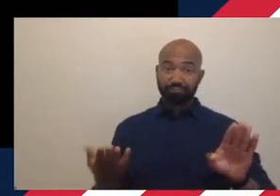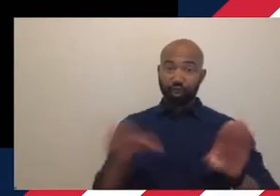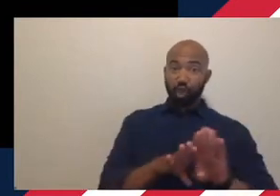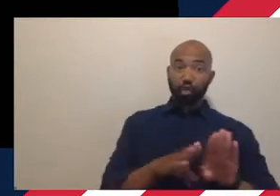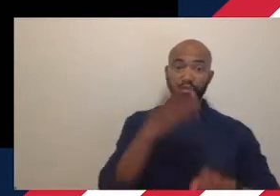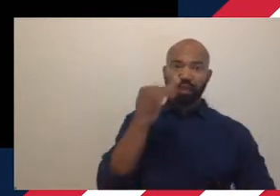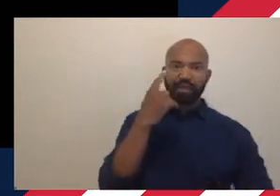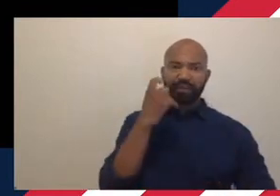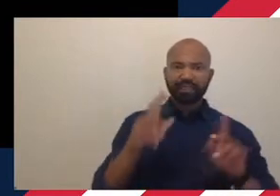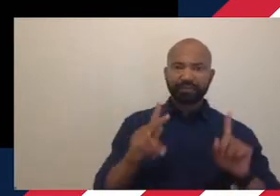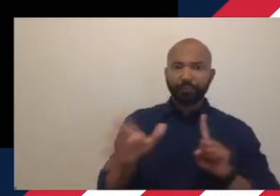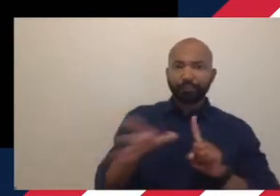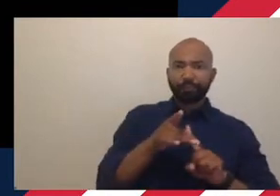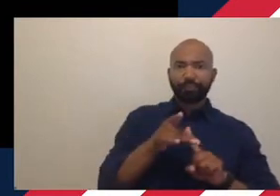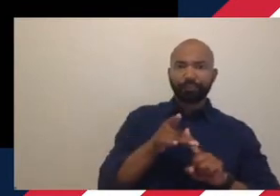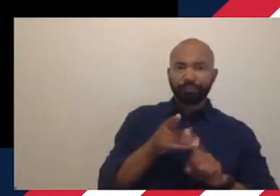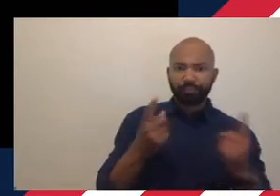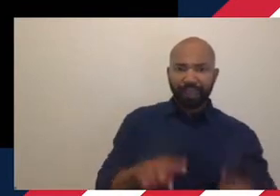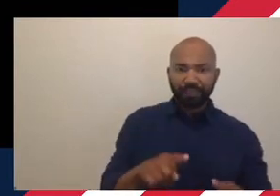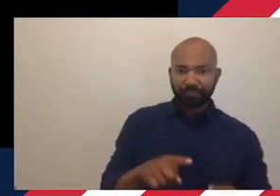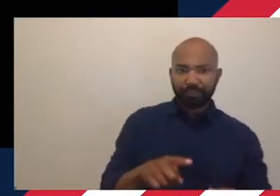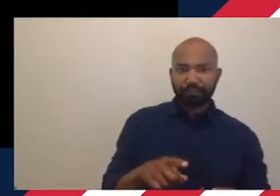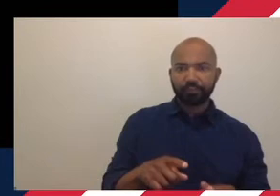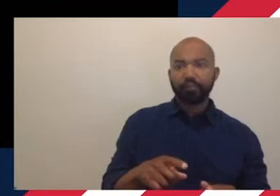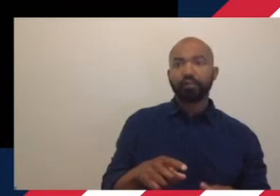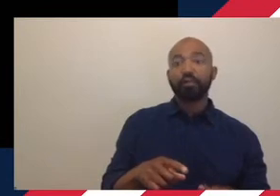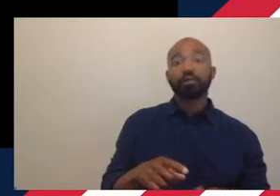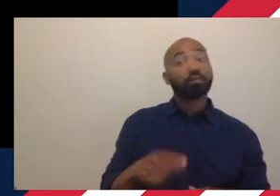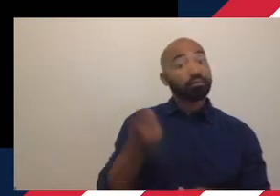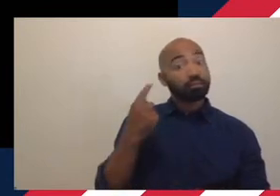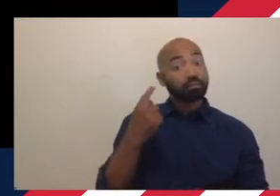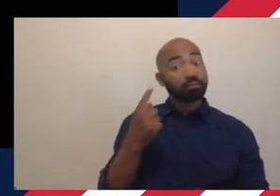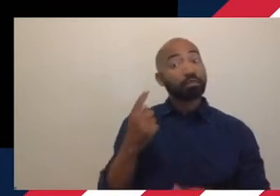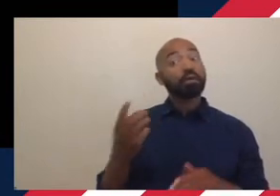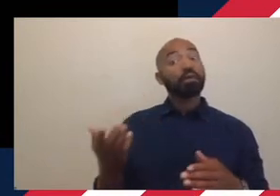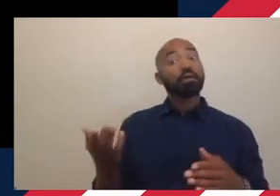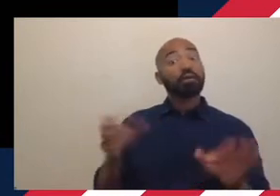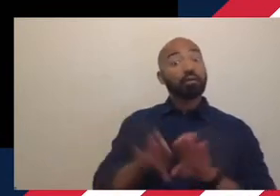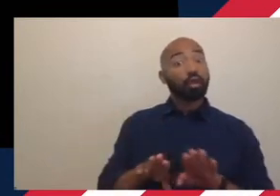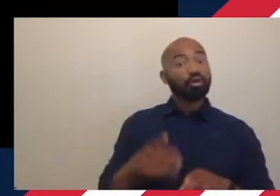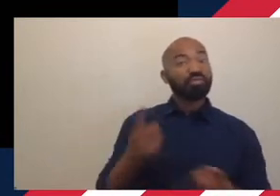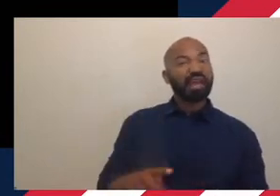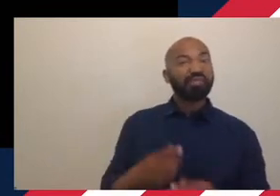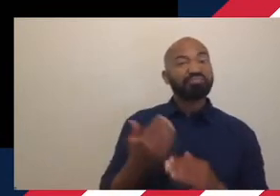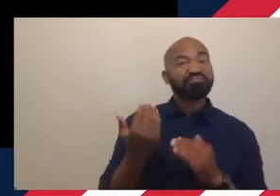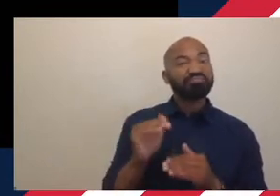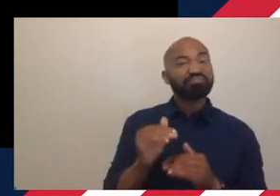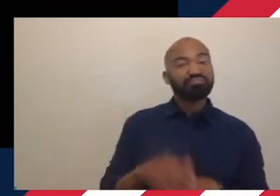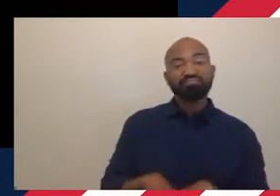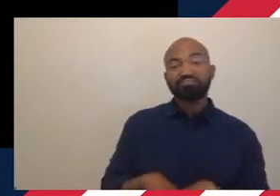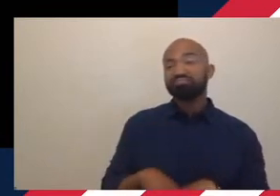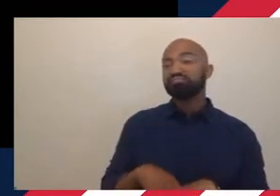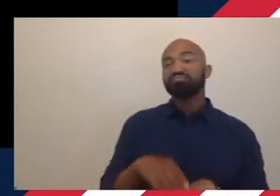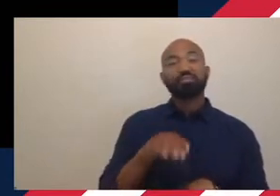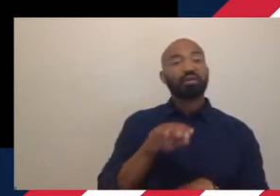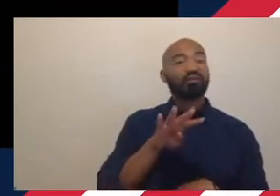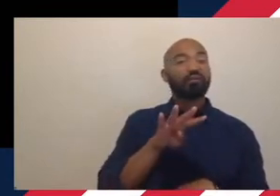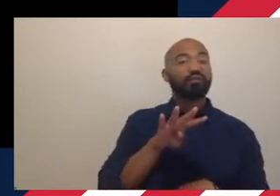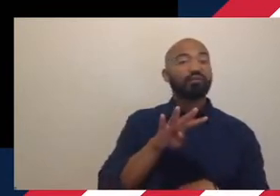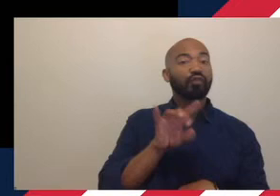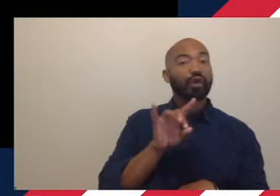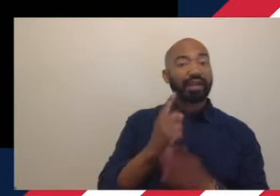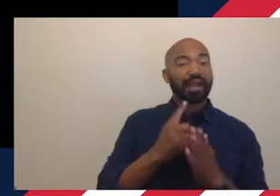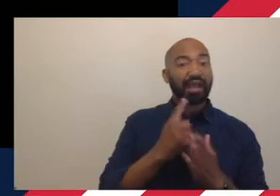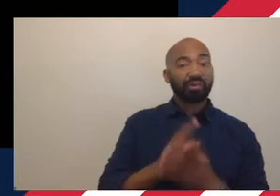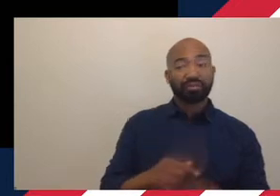sites were only closed down for a time limit of 48 hours, some for a minimum of 24.